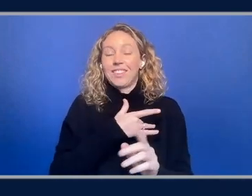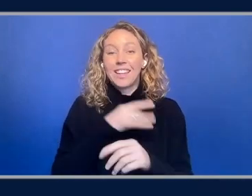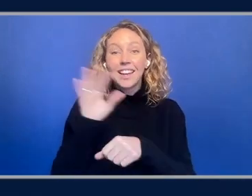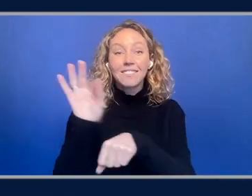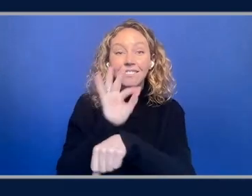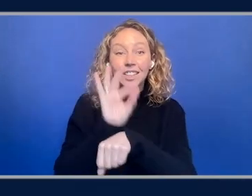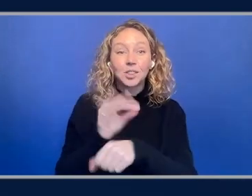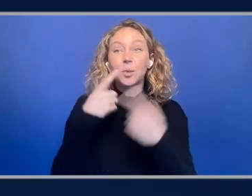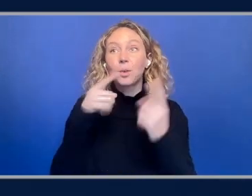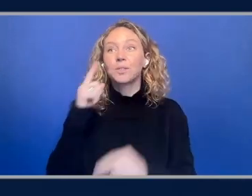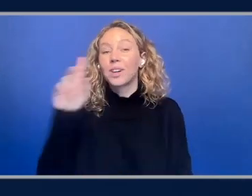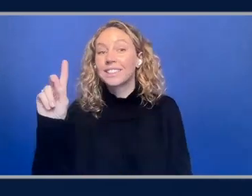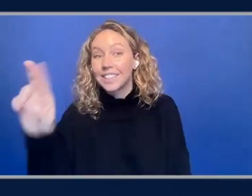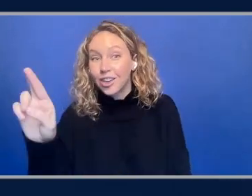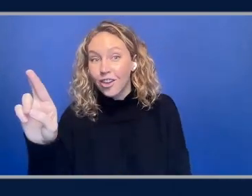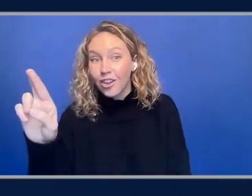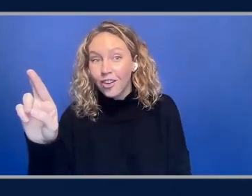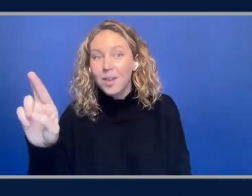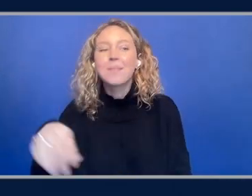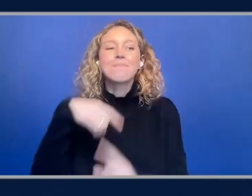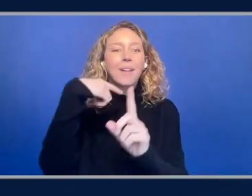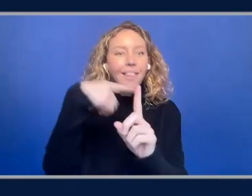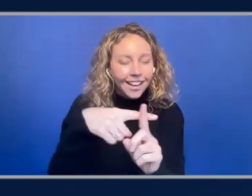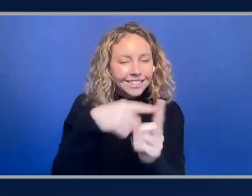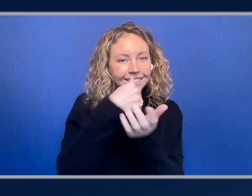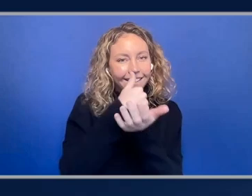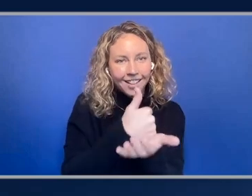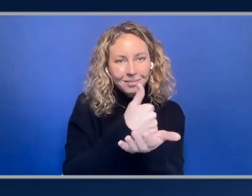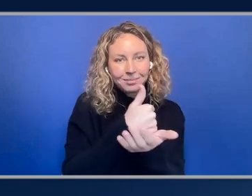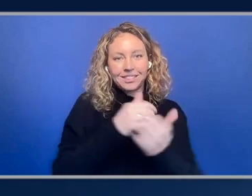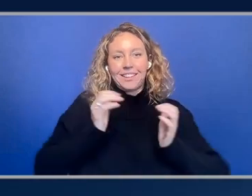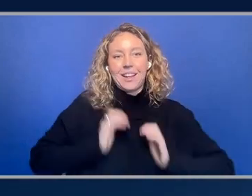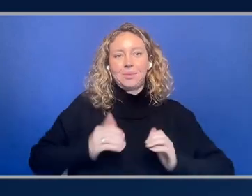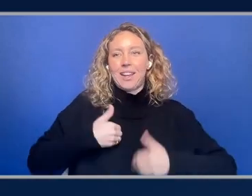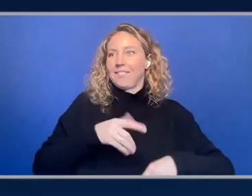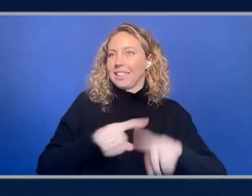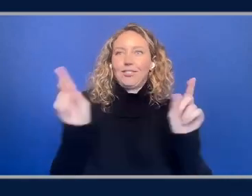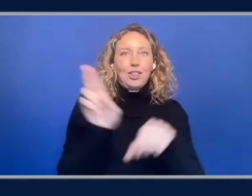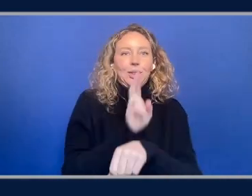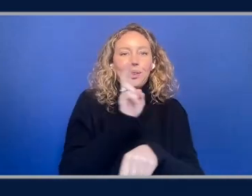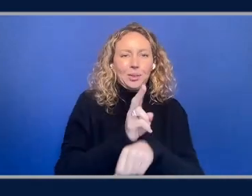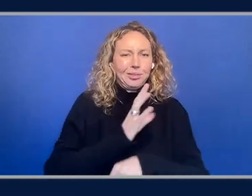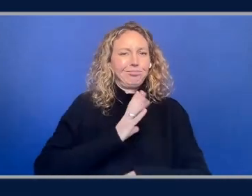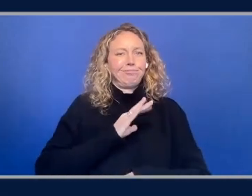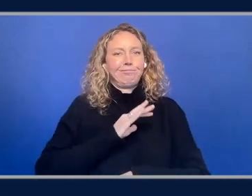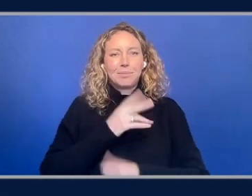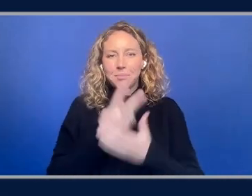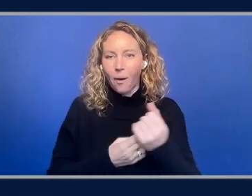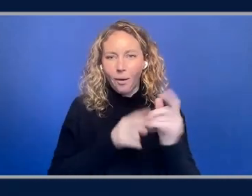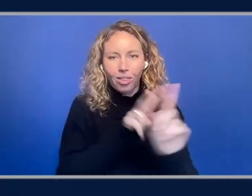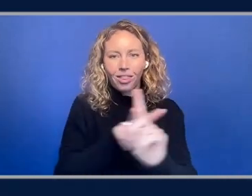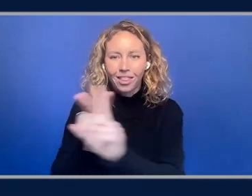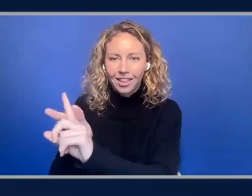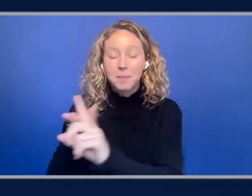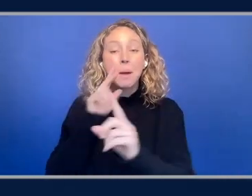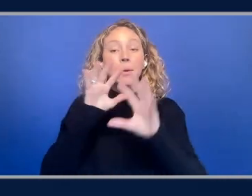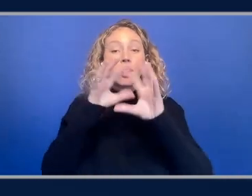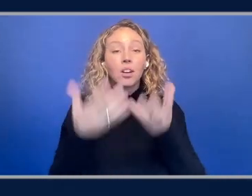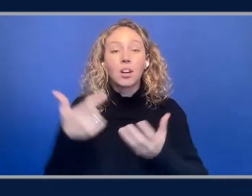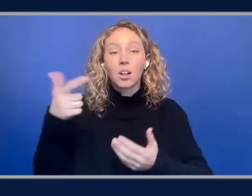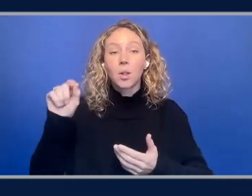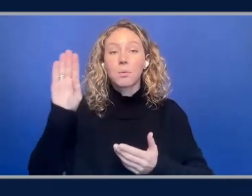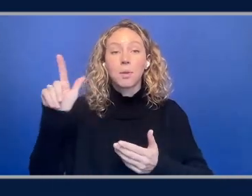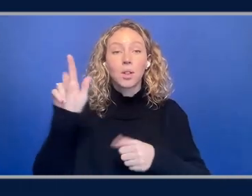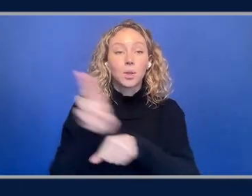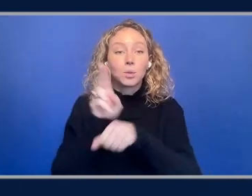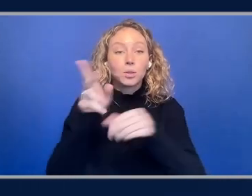use case, but then also is actively helping customers that have a totally different use case, which is maybe just global users for their applications.